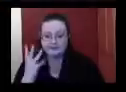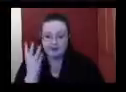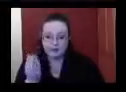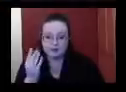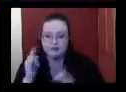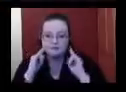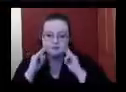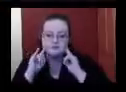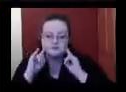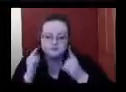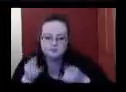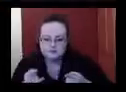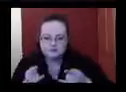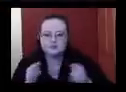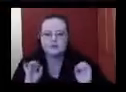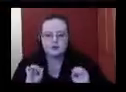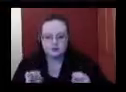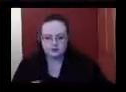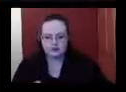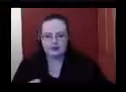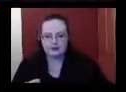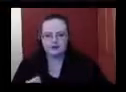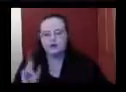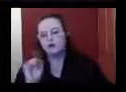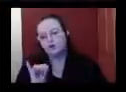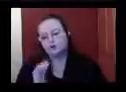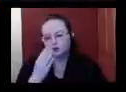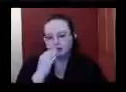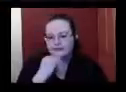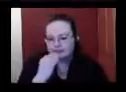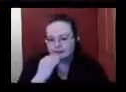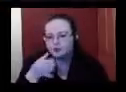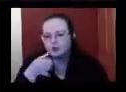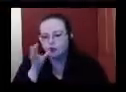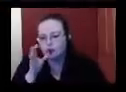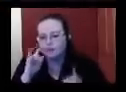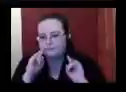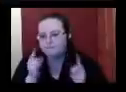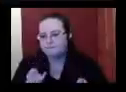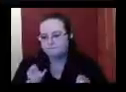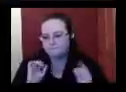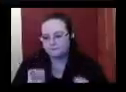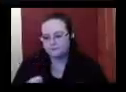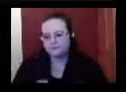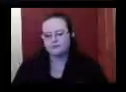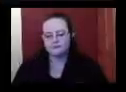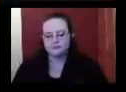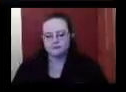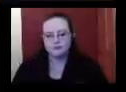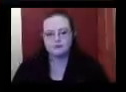masks off, and obviously when they're eating and drinking as well.